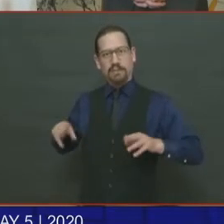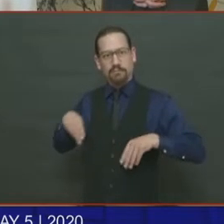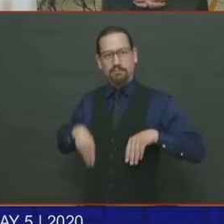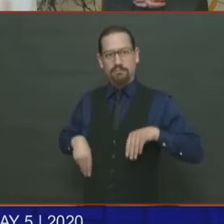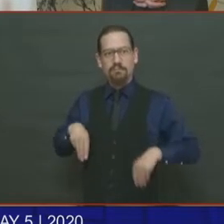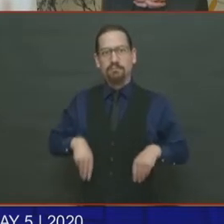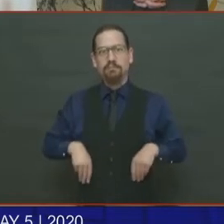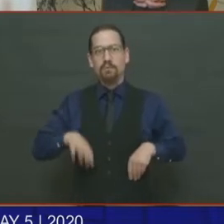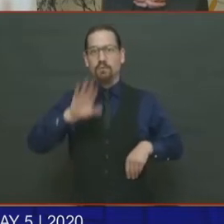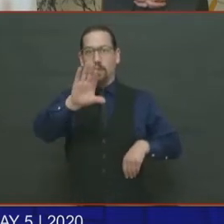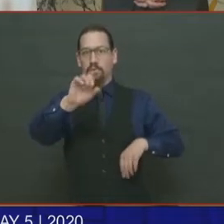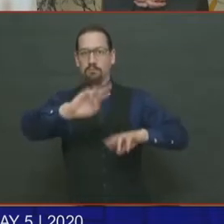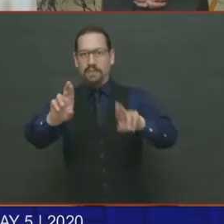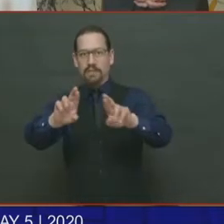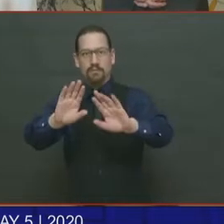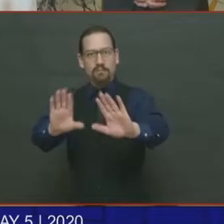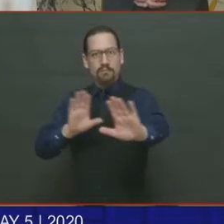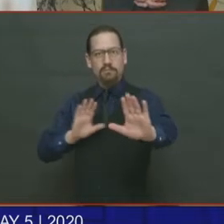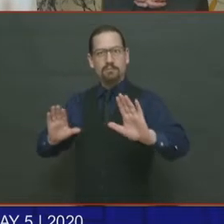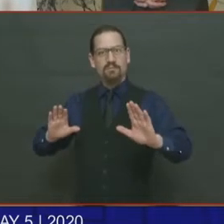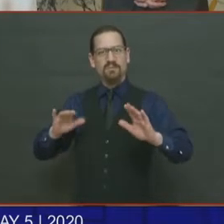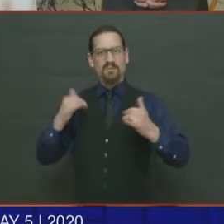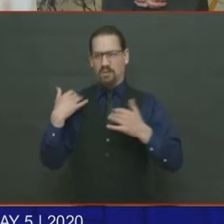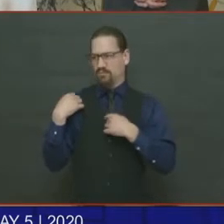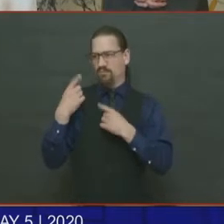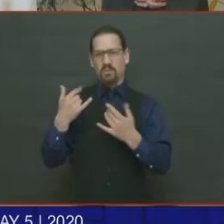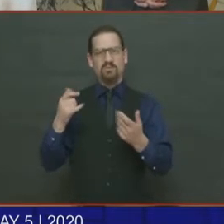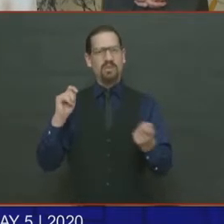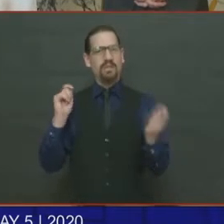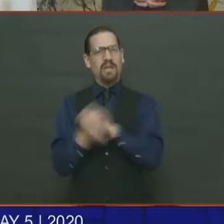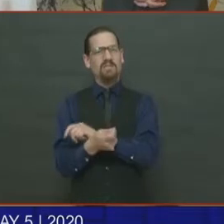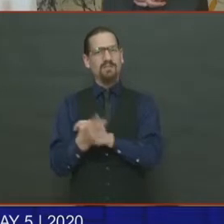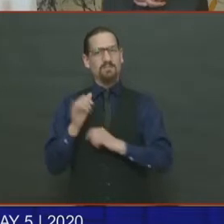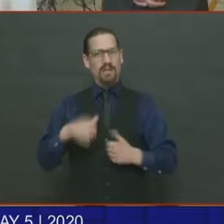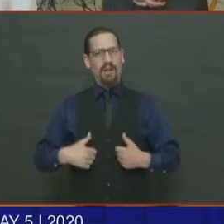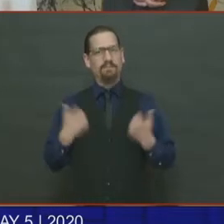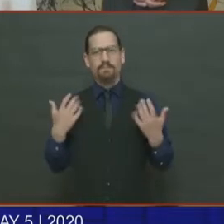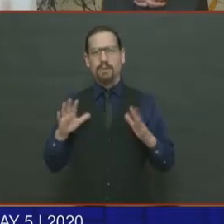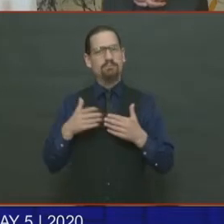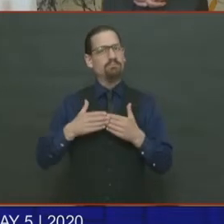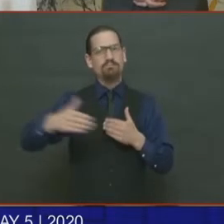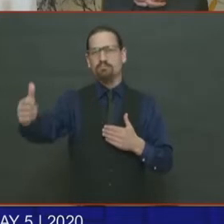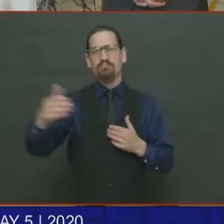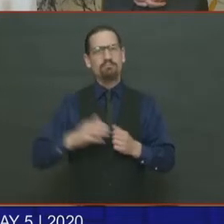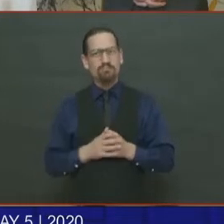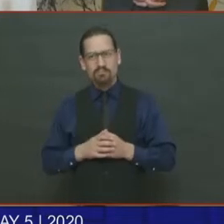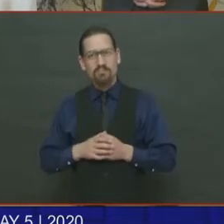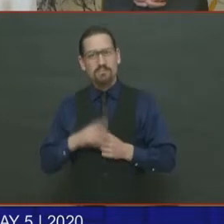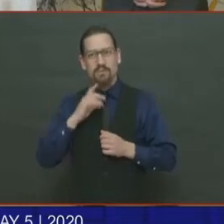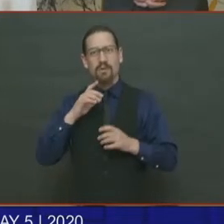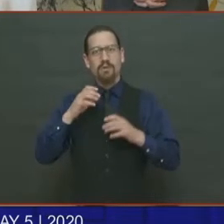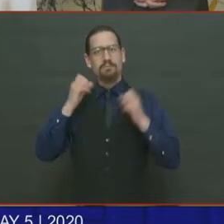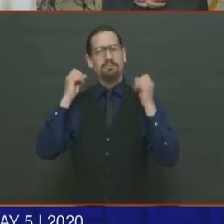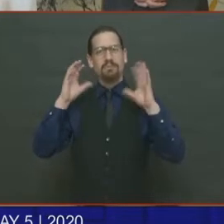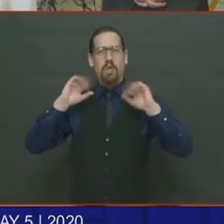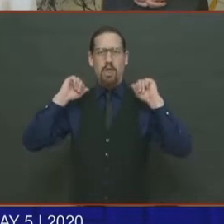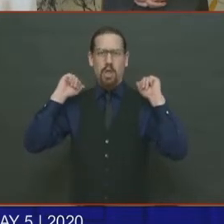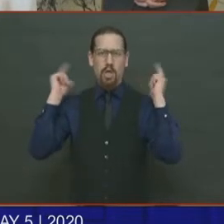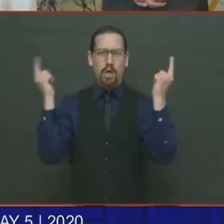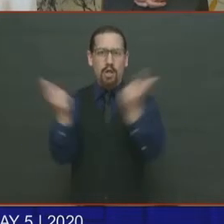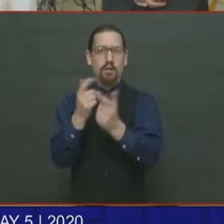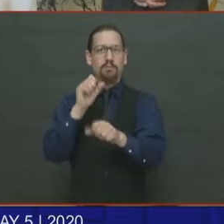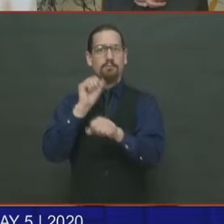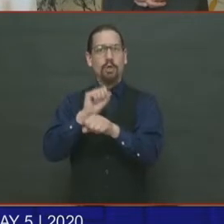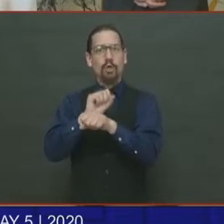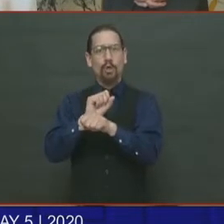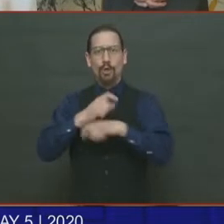an executive order directing all employees in businesses to wear their